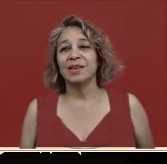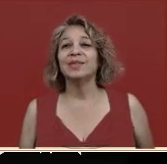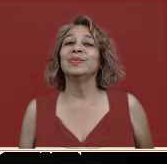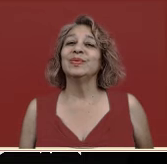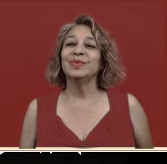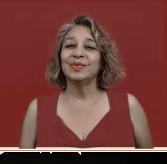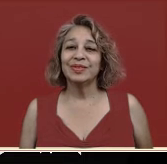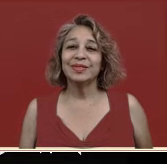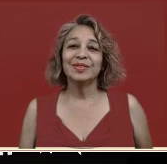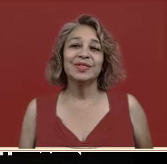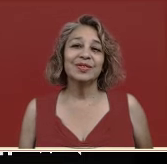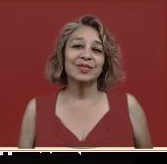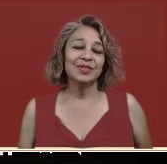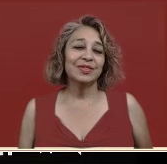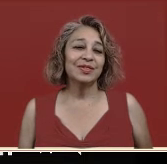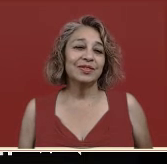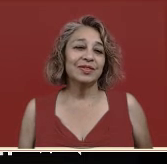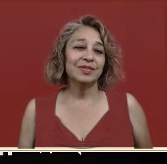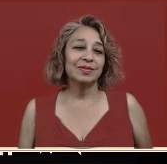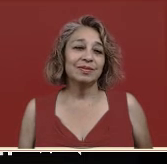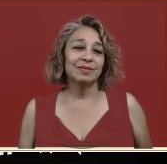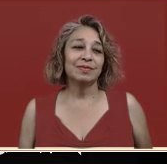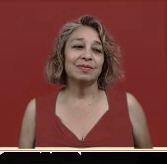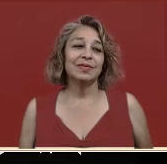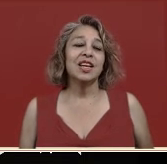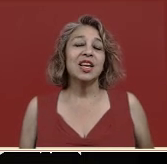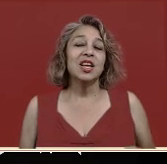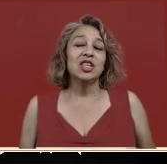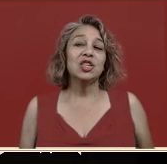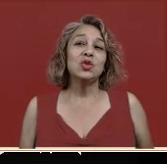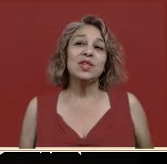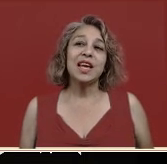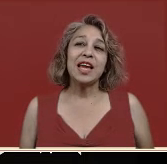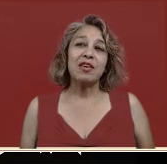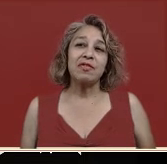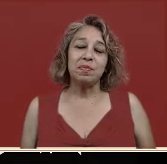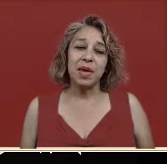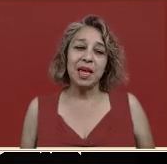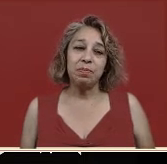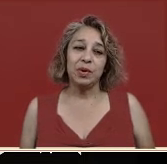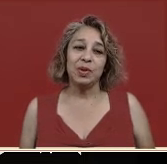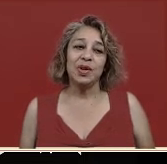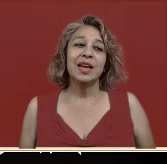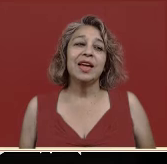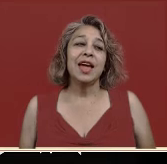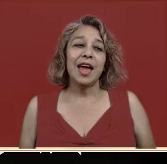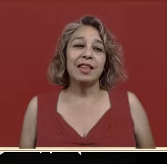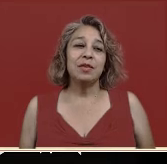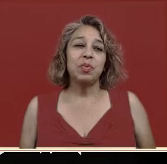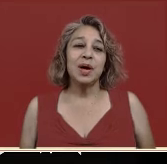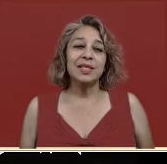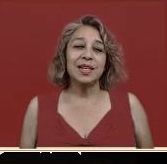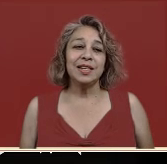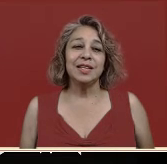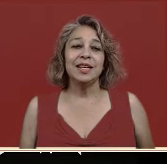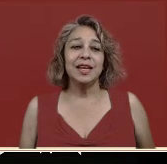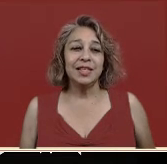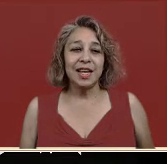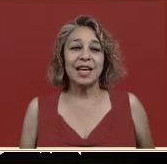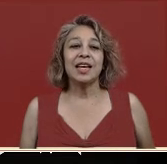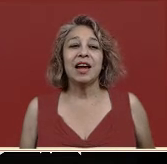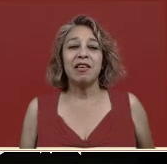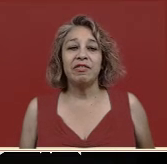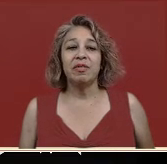Guard. Para cuidar al pueblo, al presidente. So to take care of the people, and the president